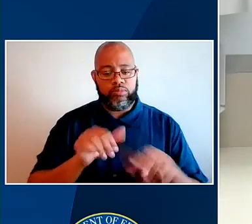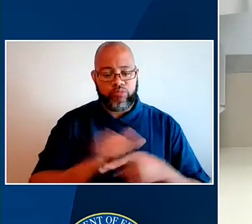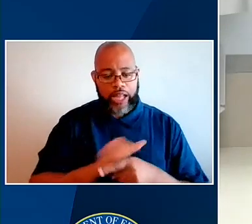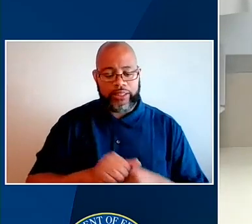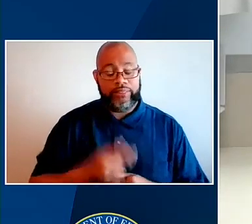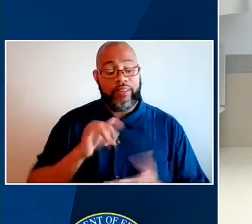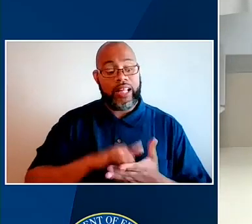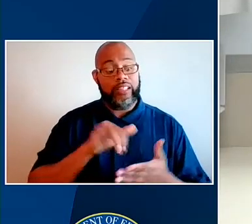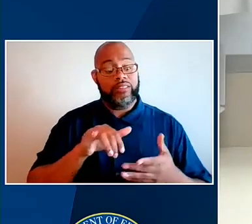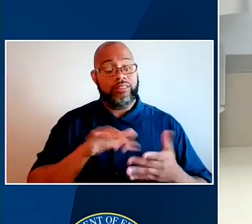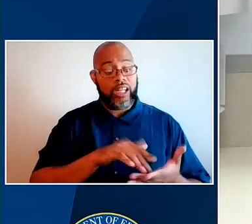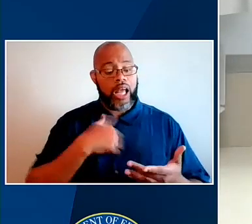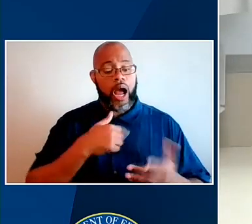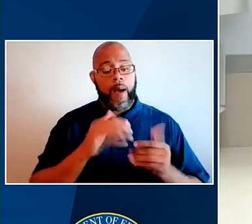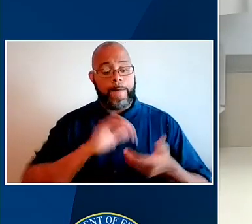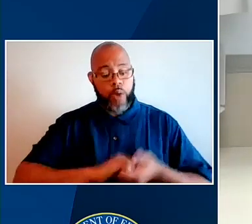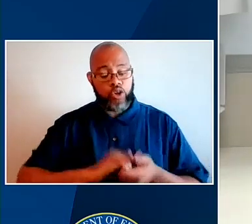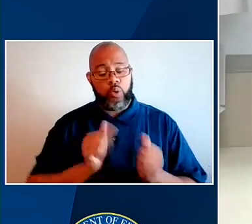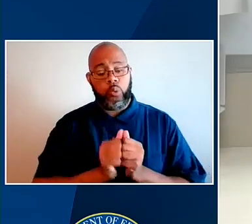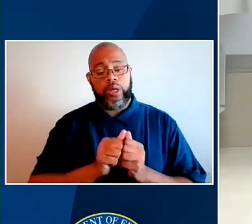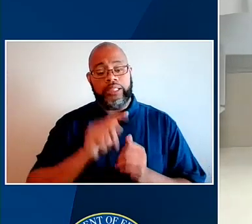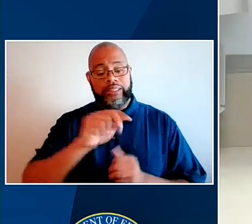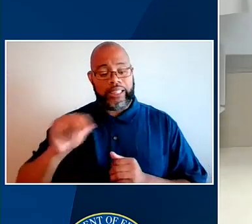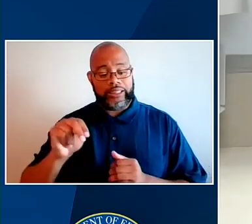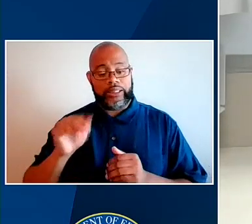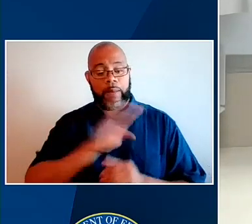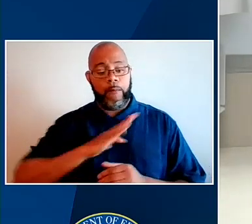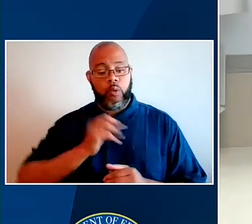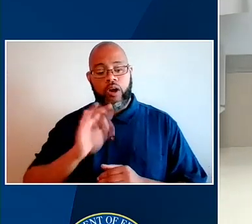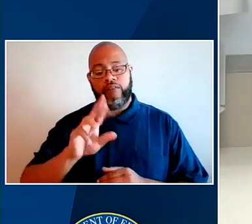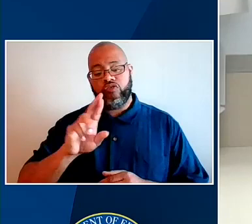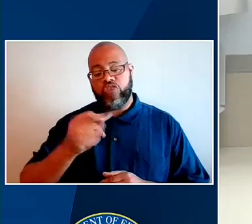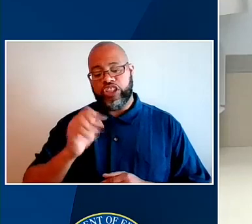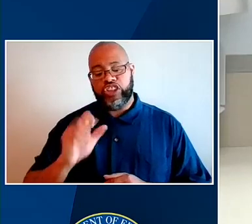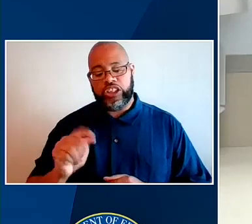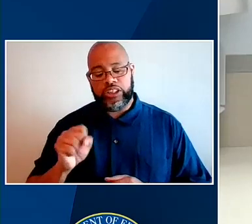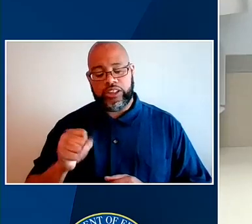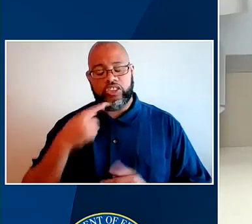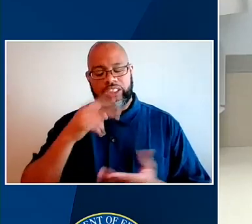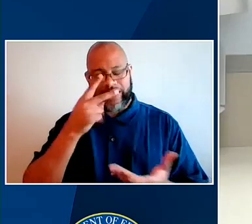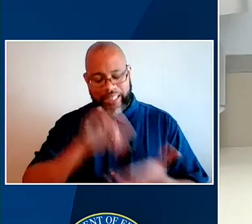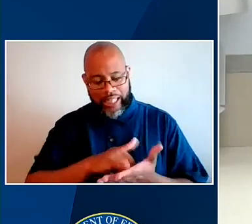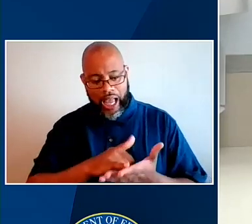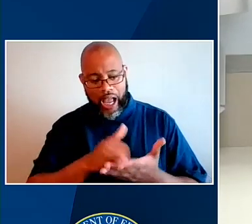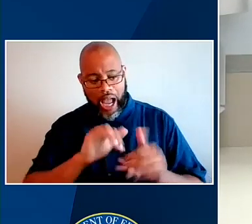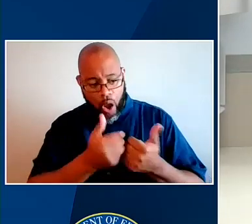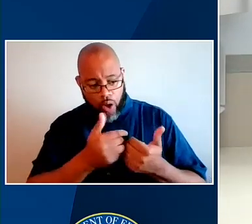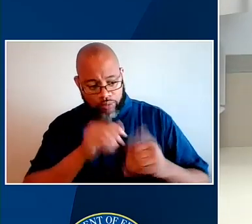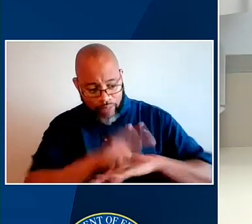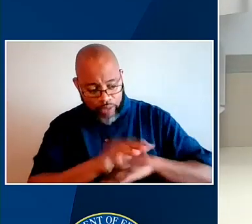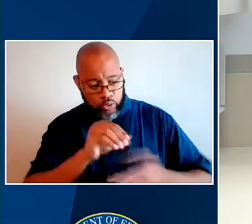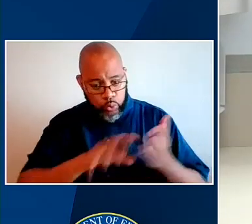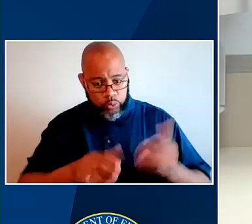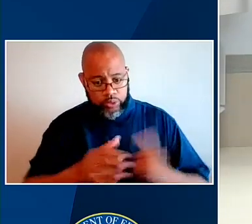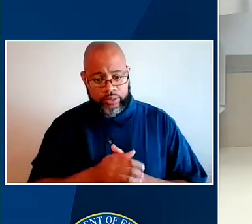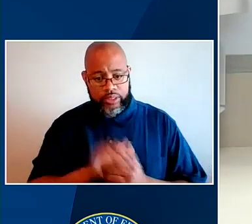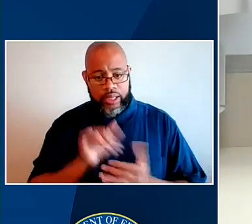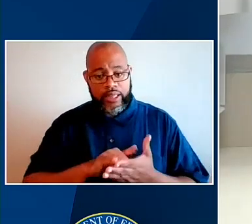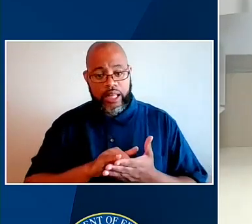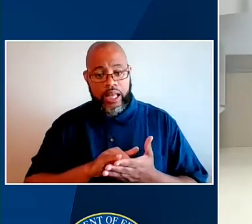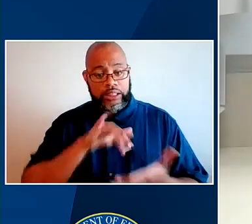study, I partnered with the Tennessee Board of Regents to examine the impacts of inclusive access for Tennessee Community College students. The study